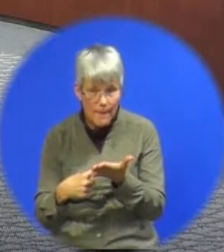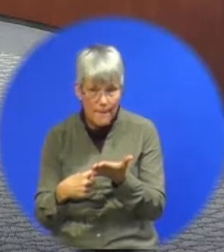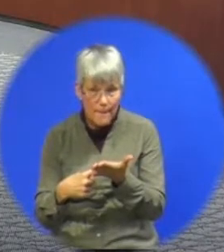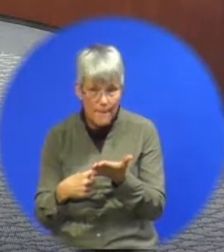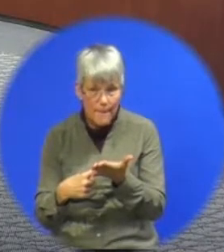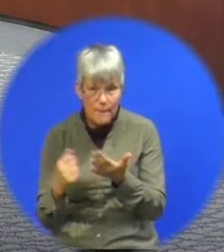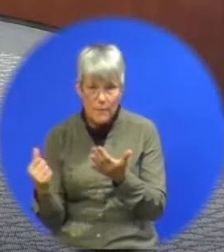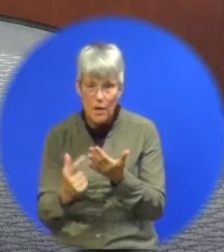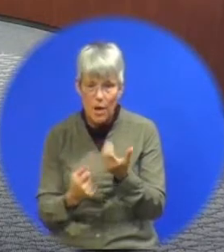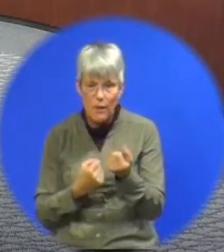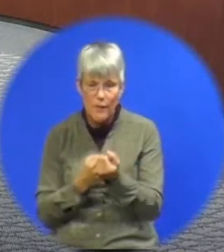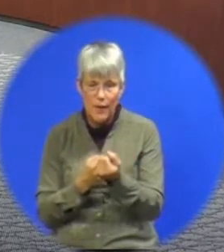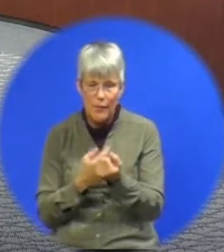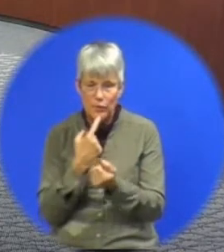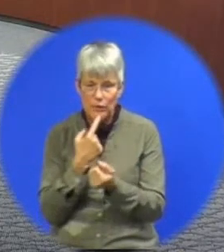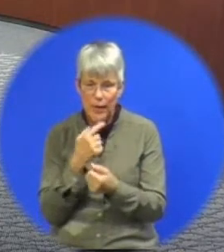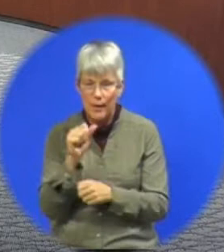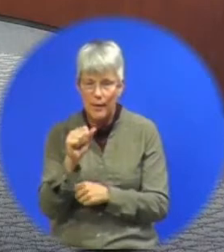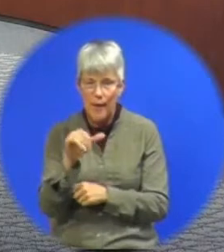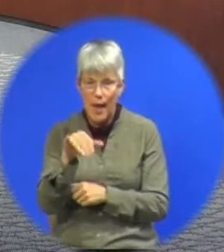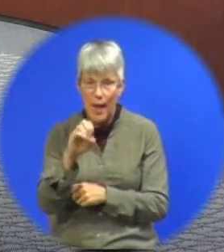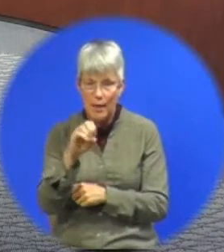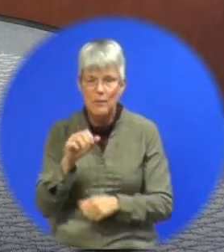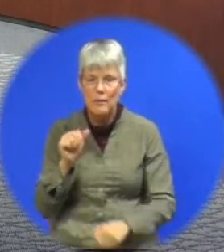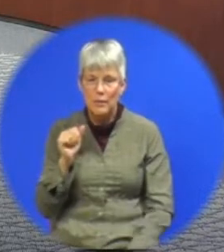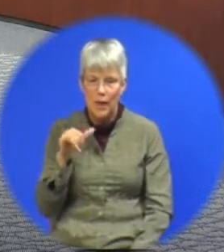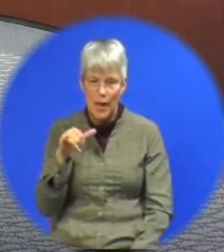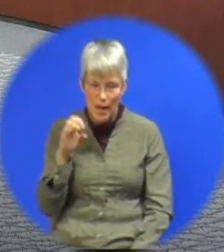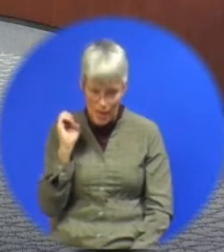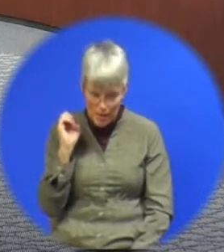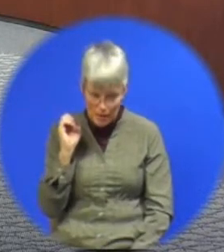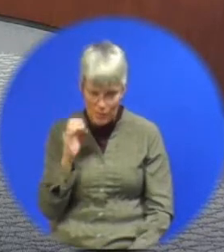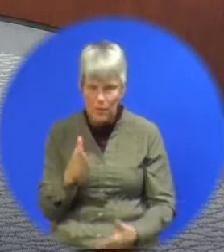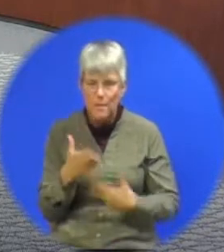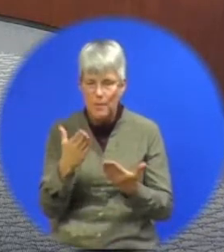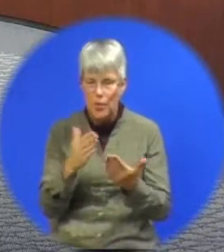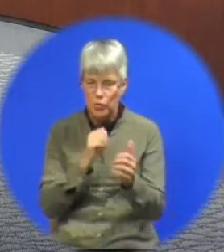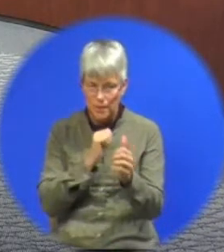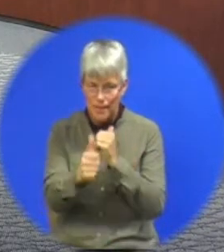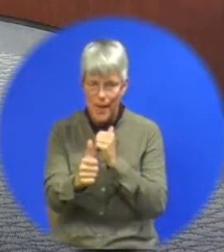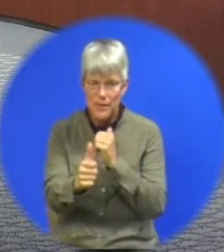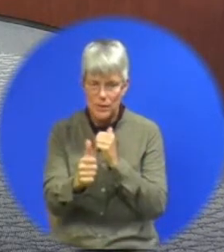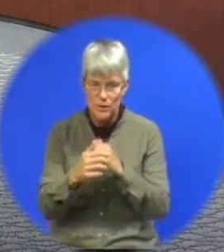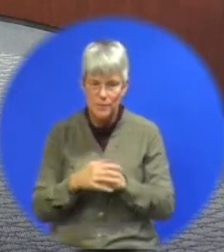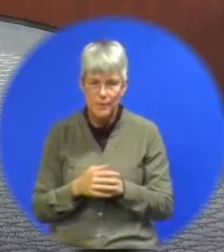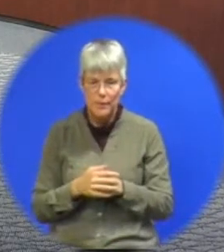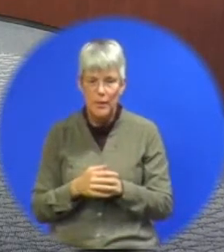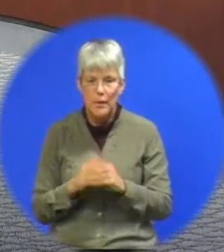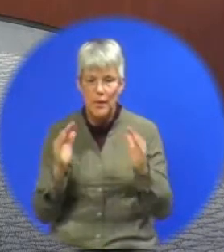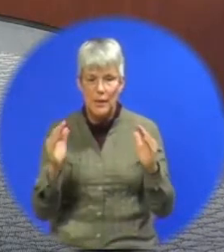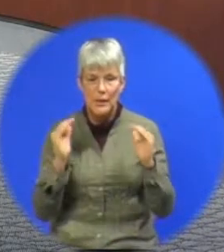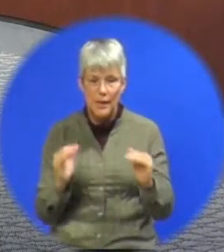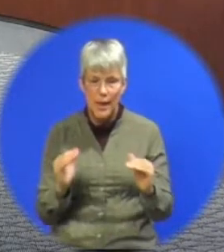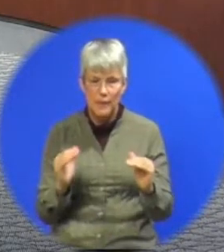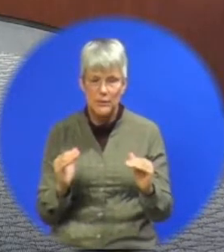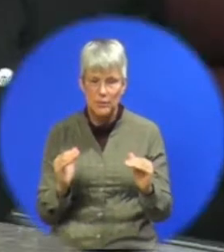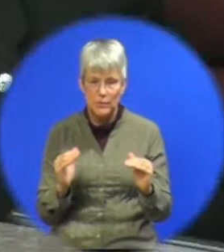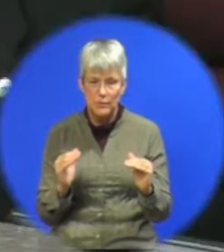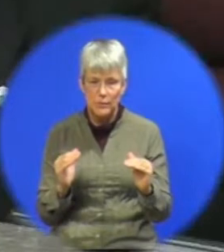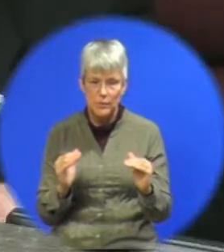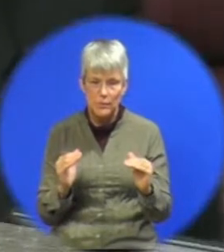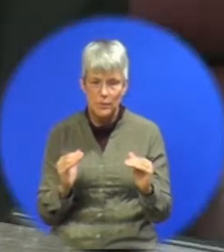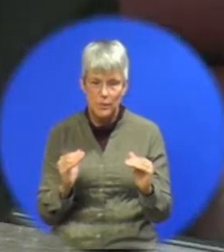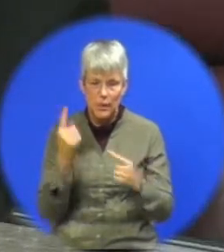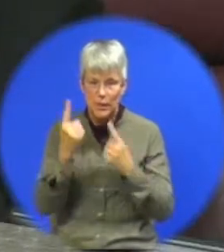All in favor of the motion, please signify by saying aye. Aye. Motion passes. Next on our agenda is the consideration of